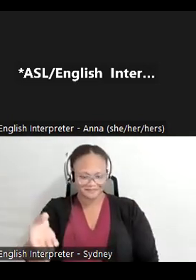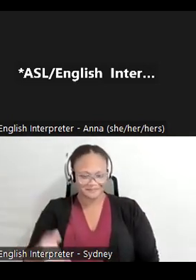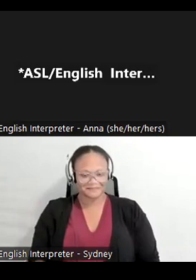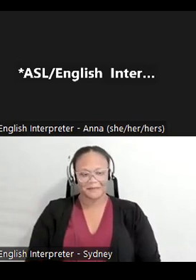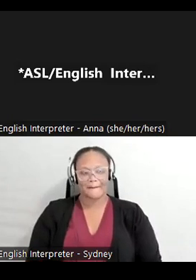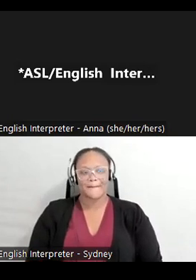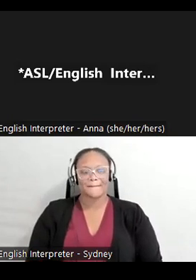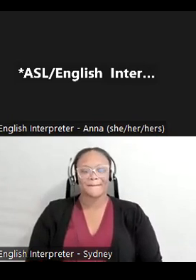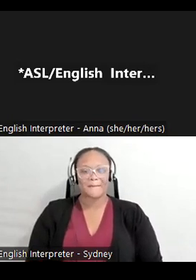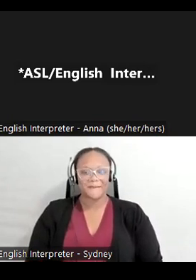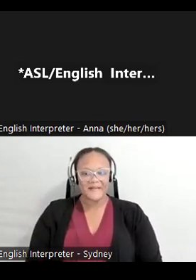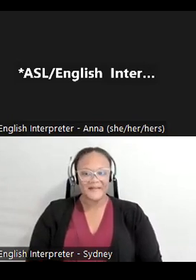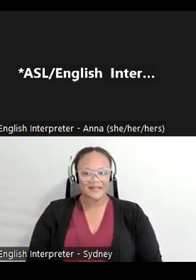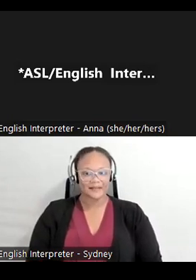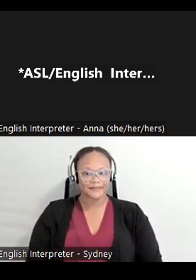Next slide, please.